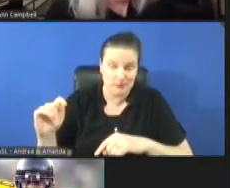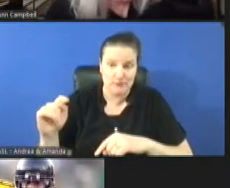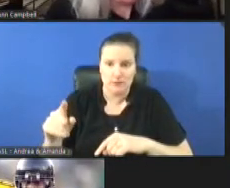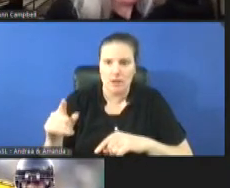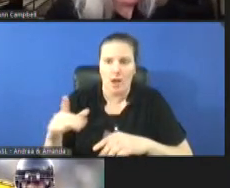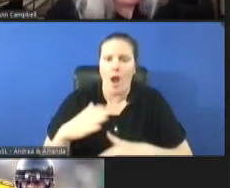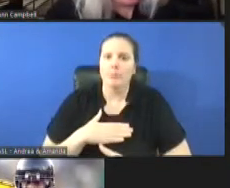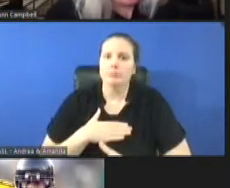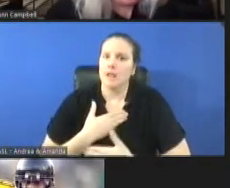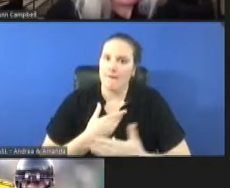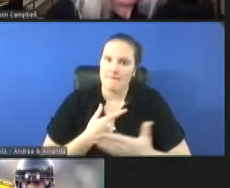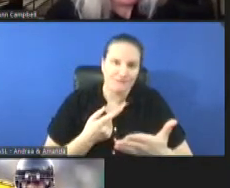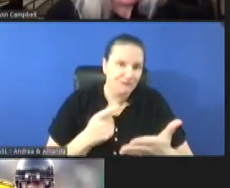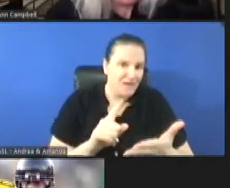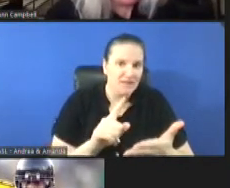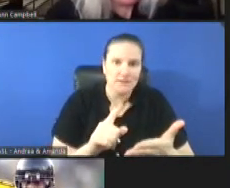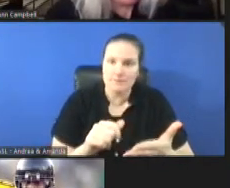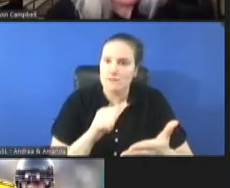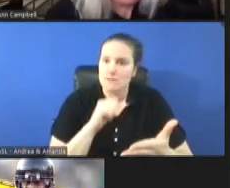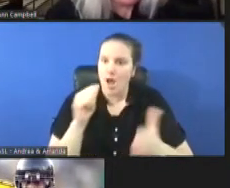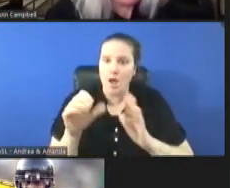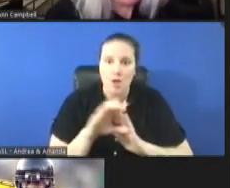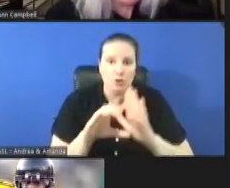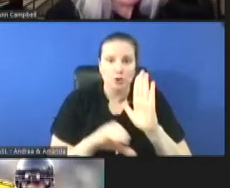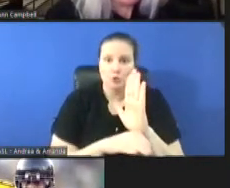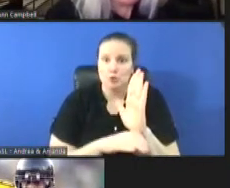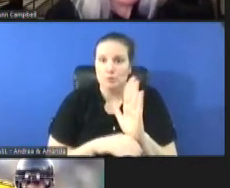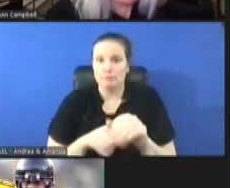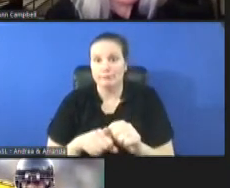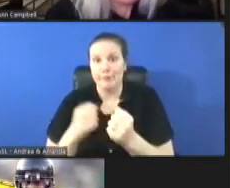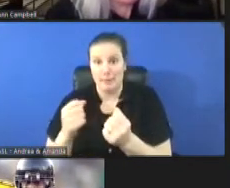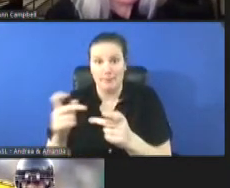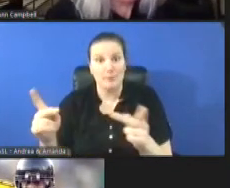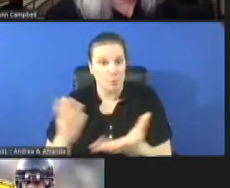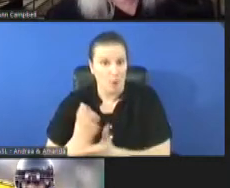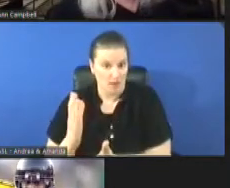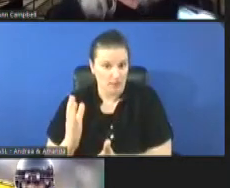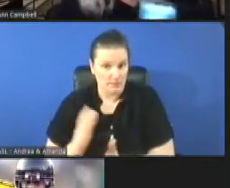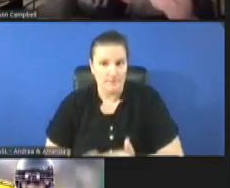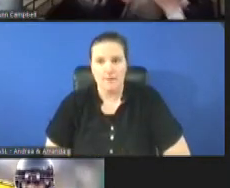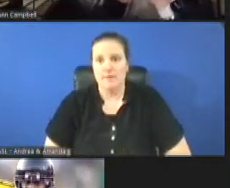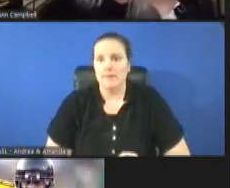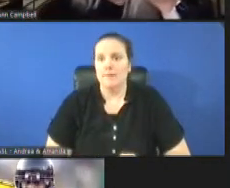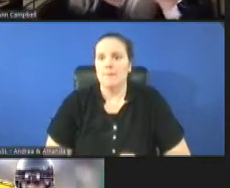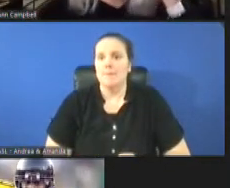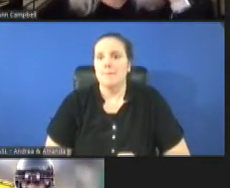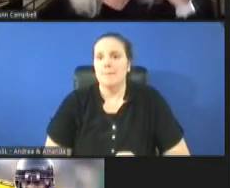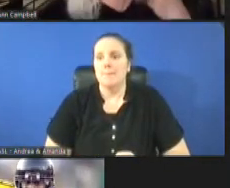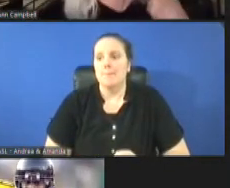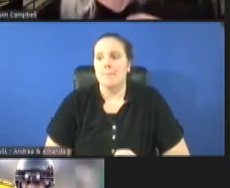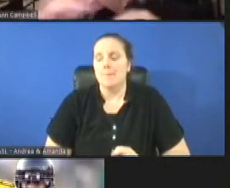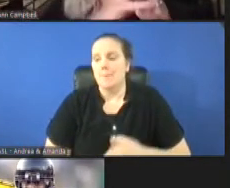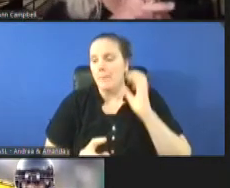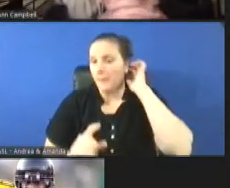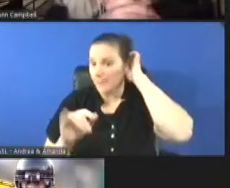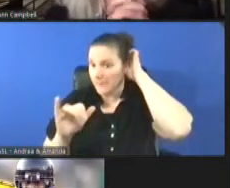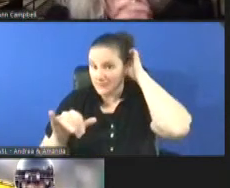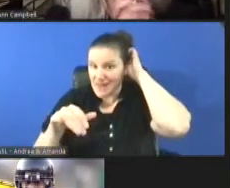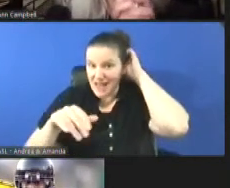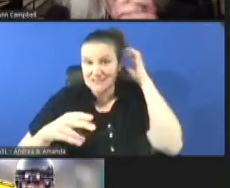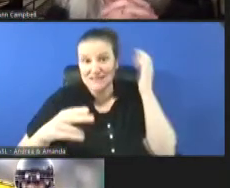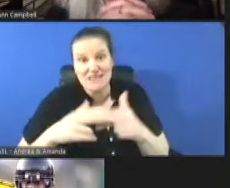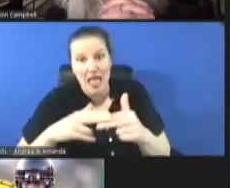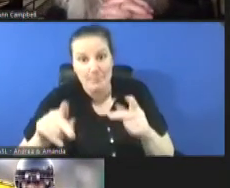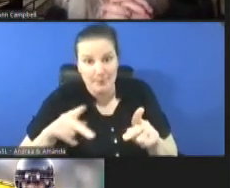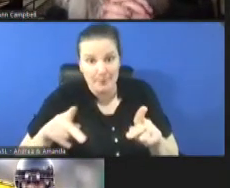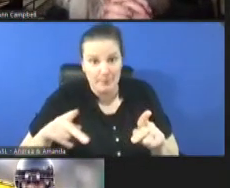upsetting, offensive, and unconstitutionally violates people's rights. And within the slides, as people have mentioned, there